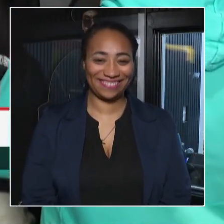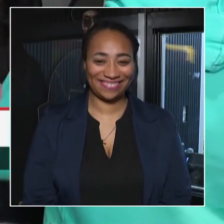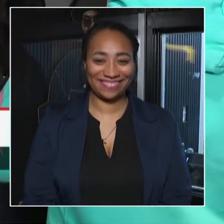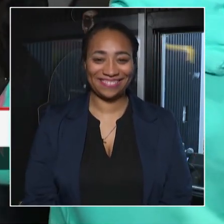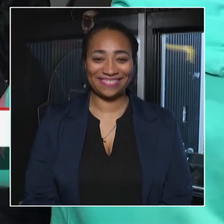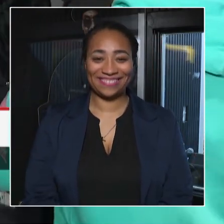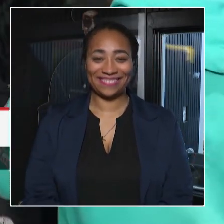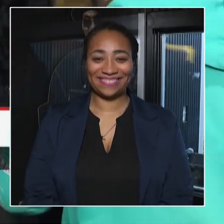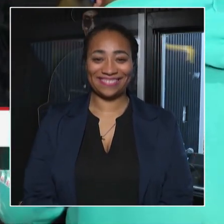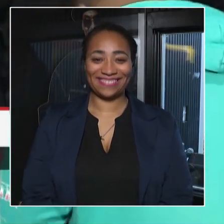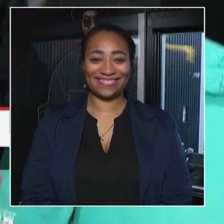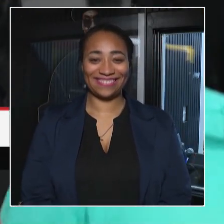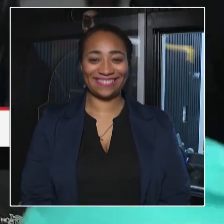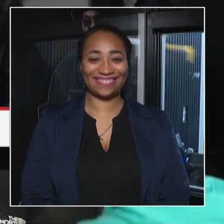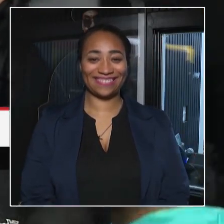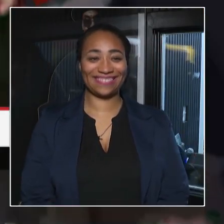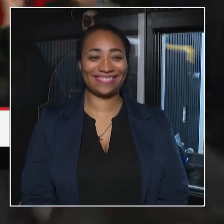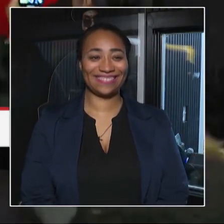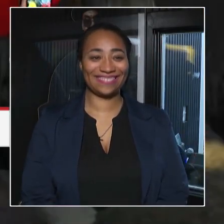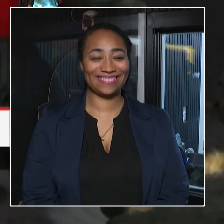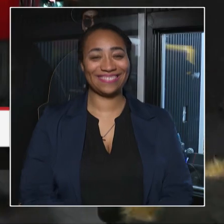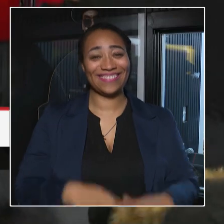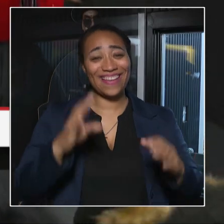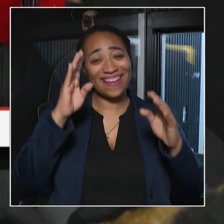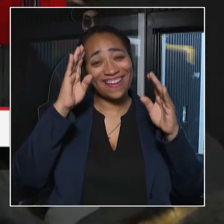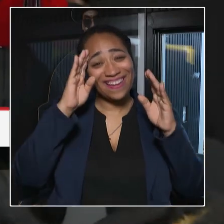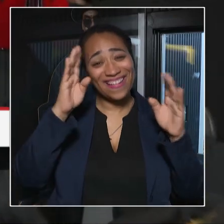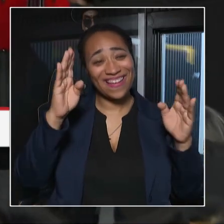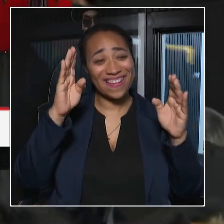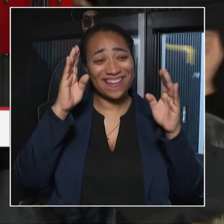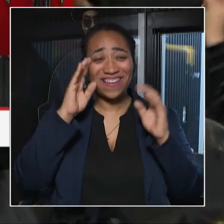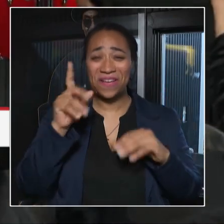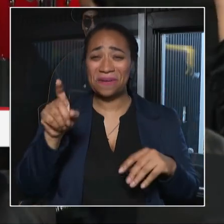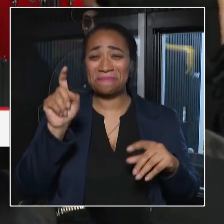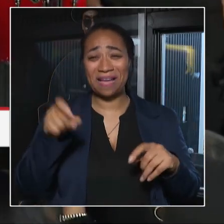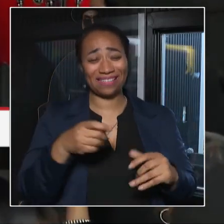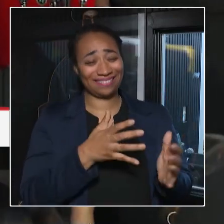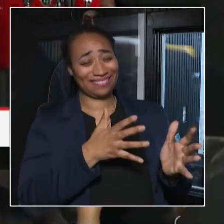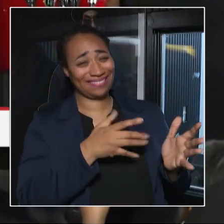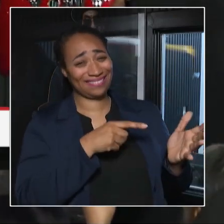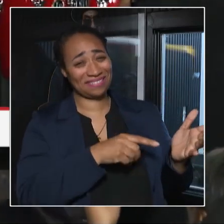Thank you. Well, hello, everybody. Give Marcus a big round of applause.